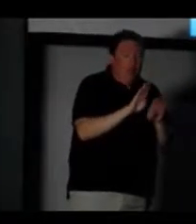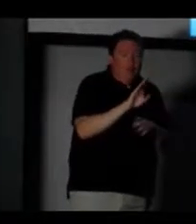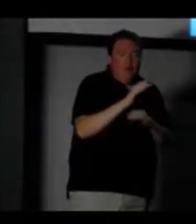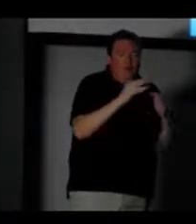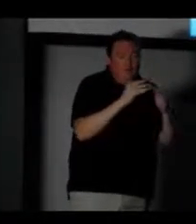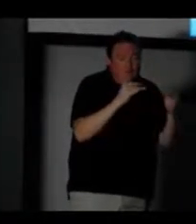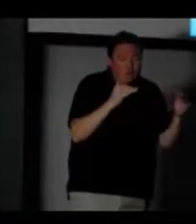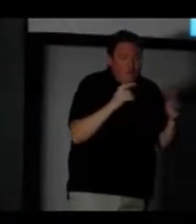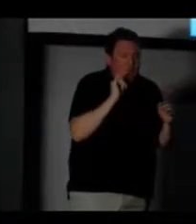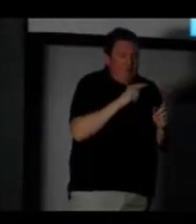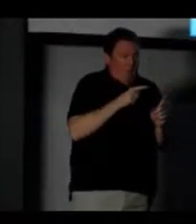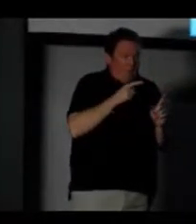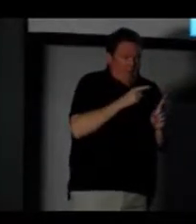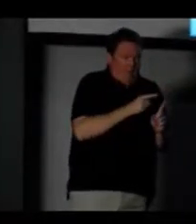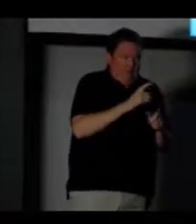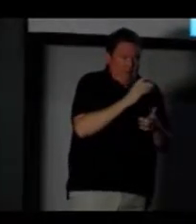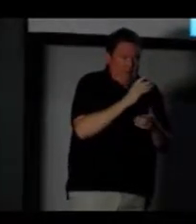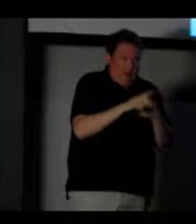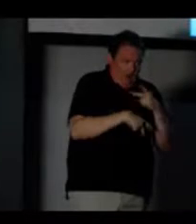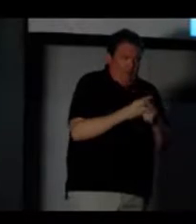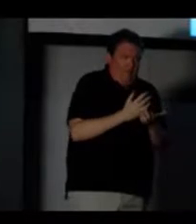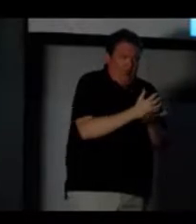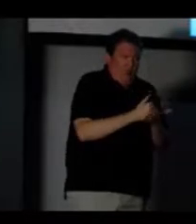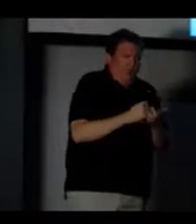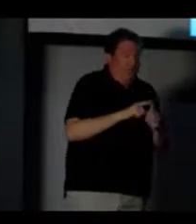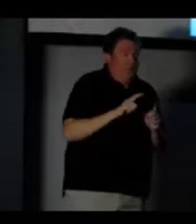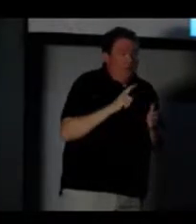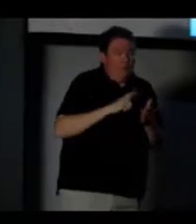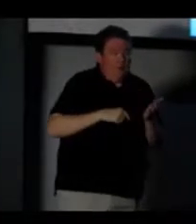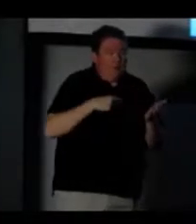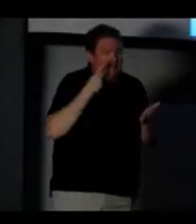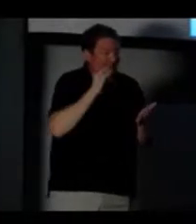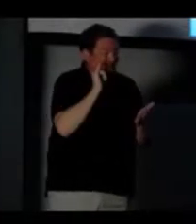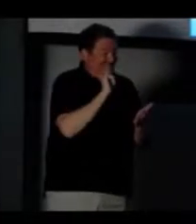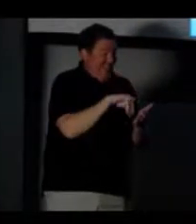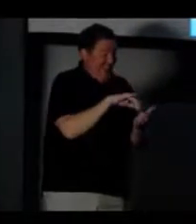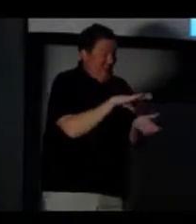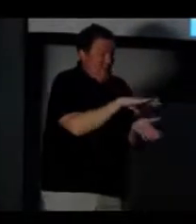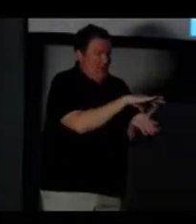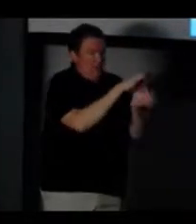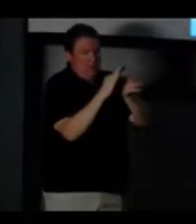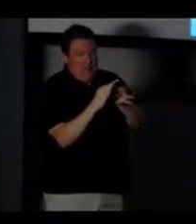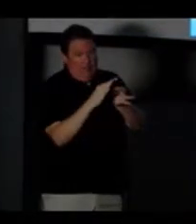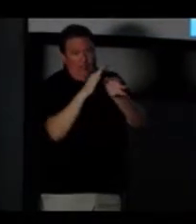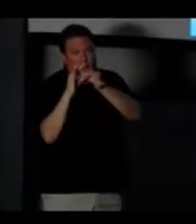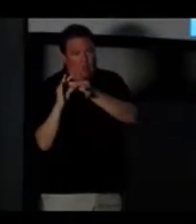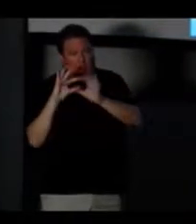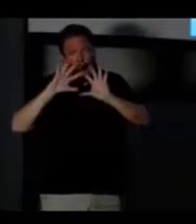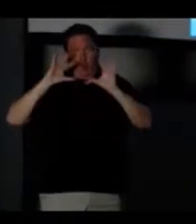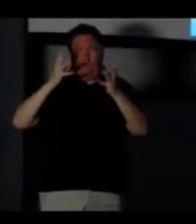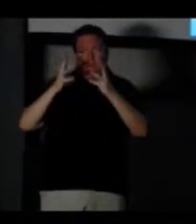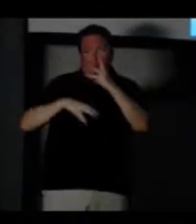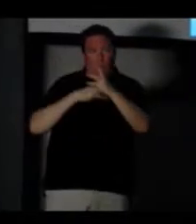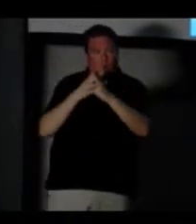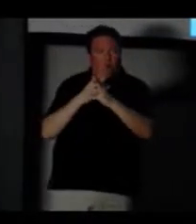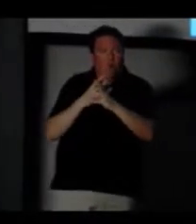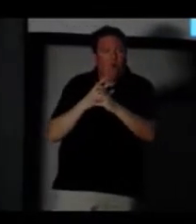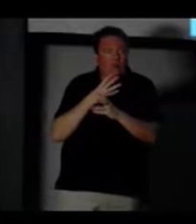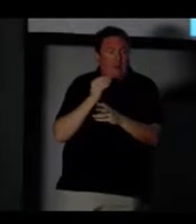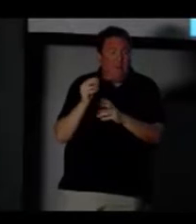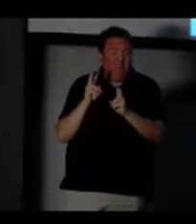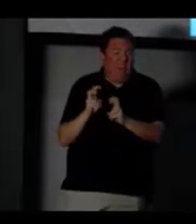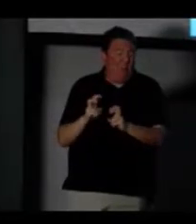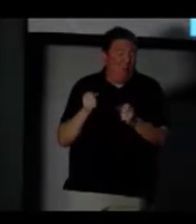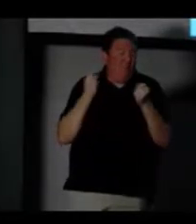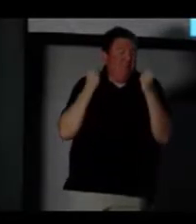type of collection. But what I see here is the way that this is being linked around the world in a collaborative way, and it's being downloaded